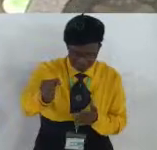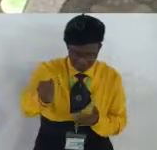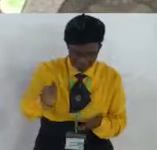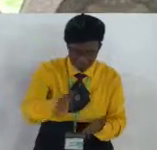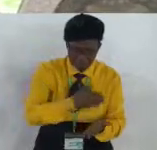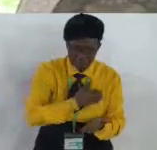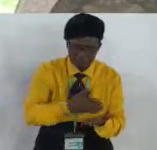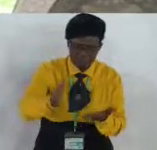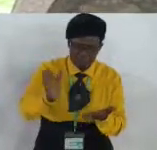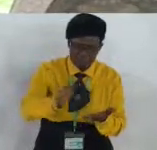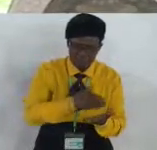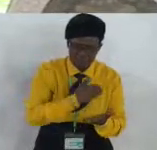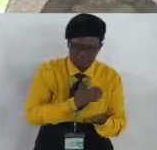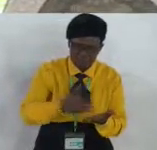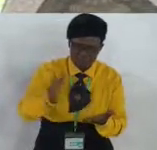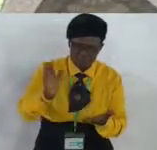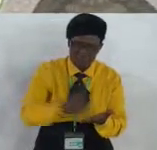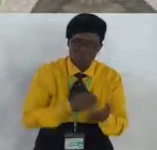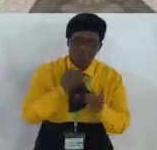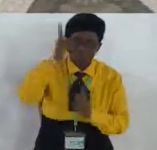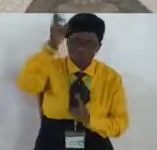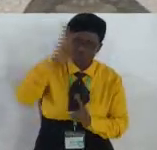You are the mighty